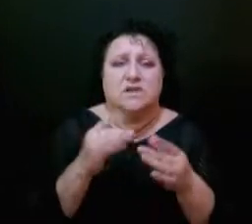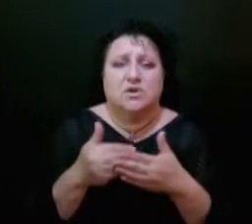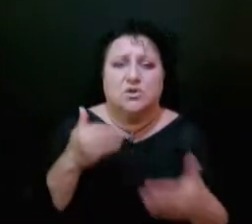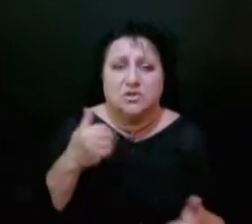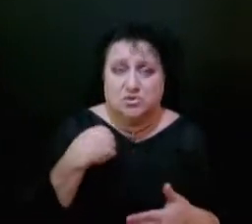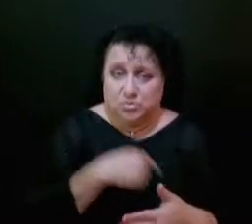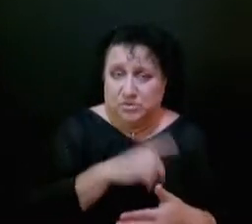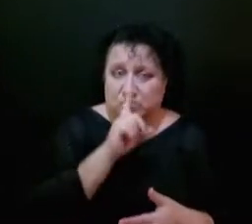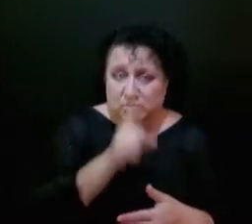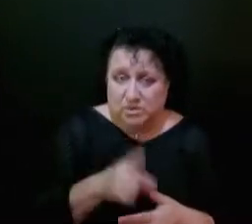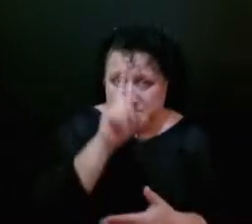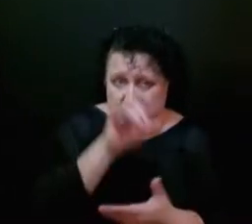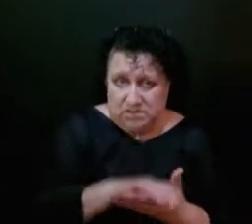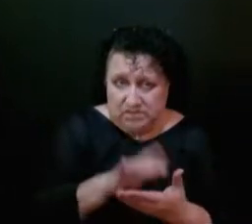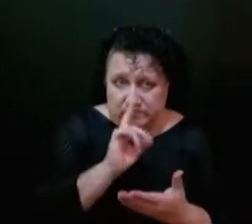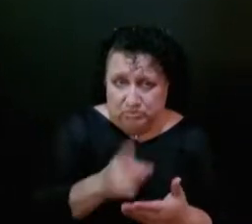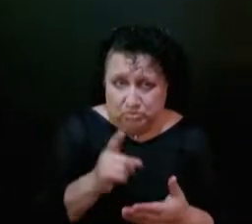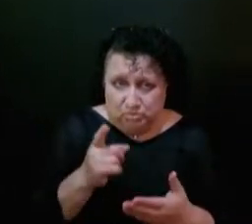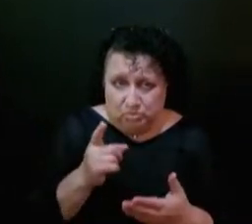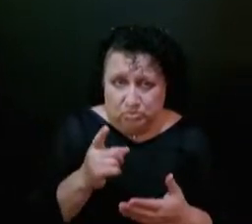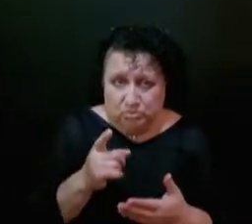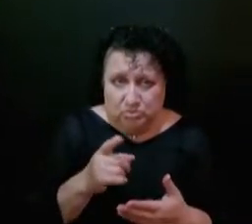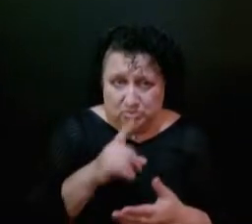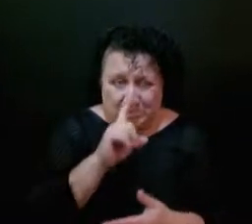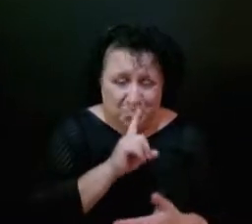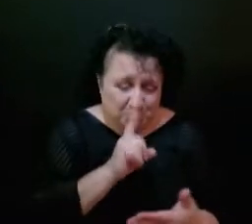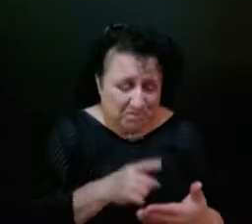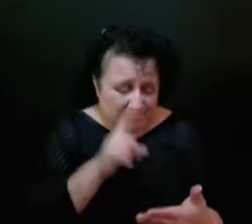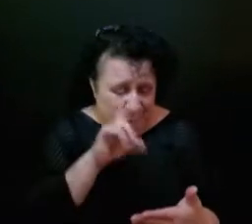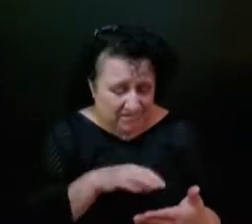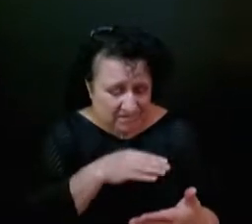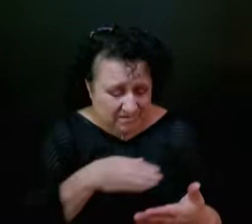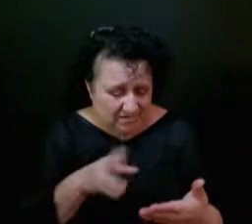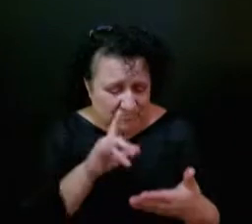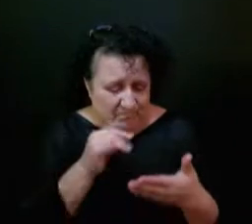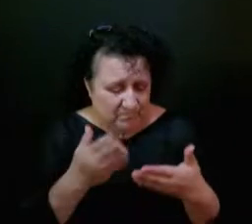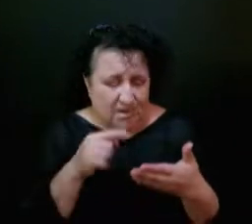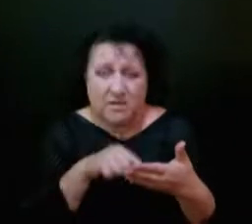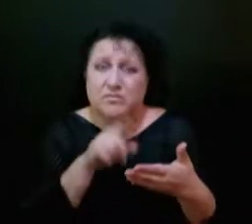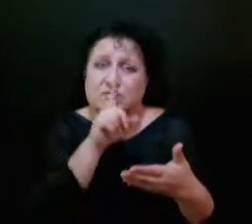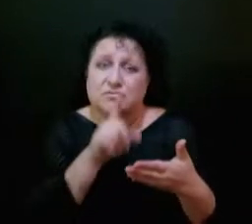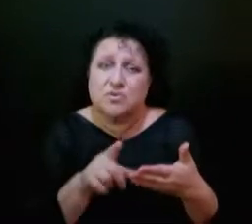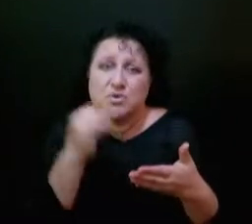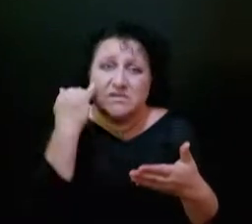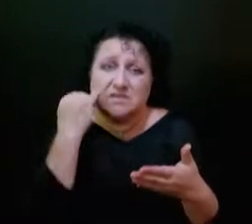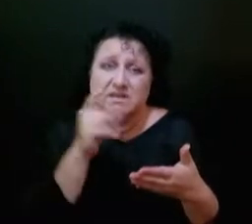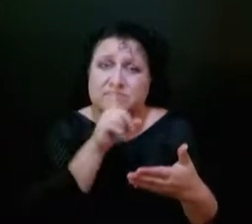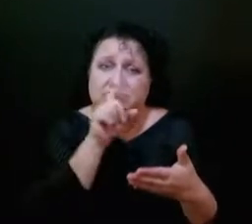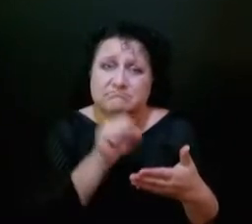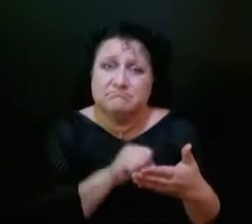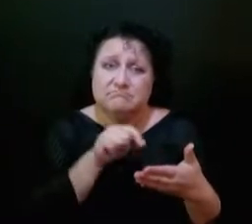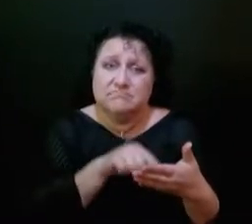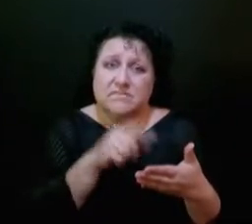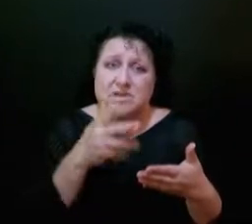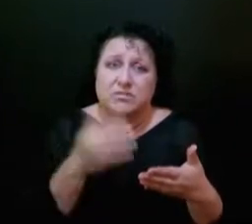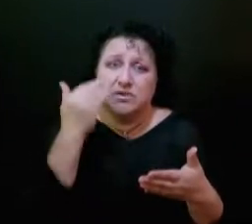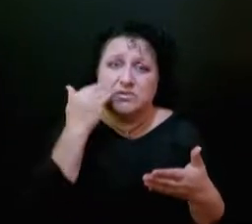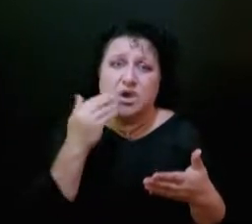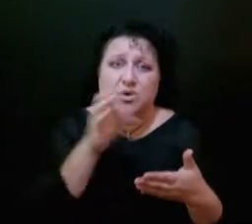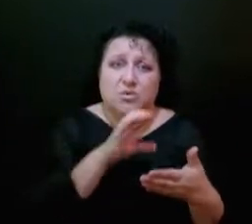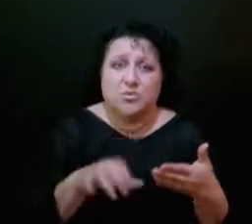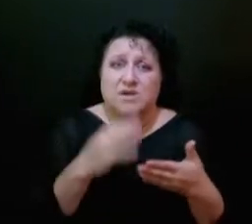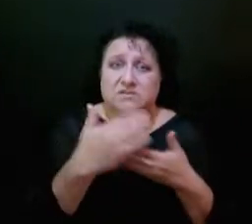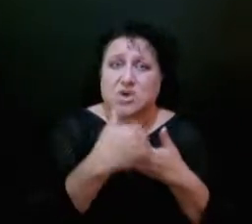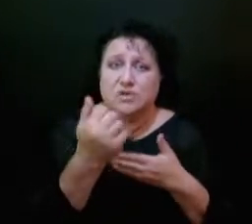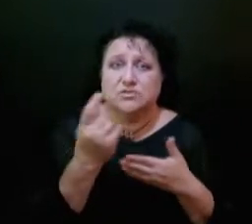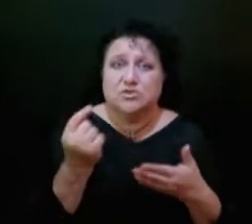true? Do we really believe the word of God is true? Because if it is, we know that there's immensity in Christ. We know that he's called us to do